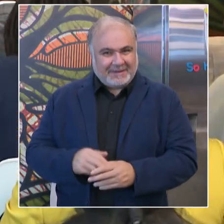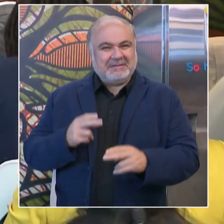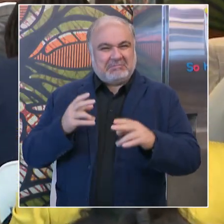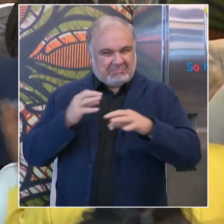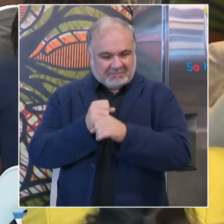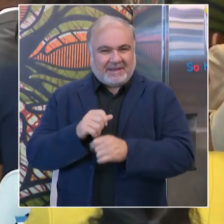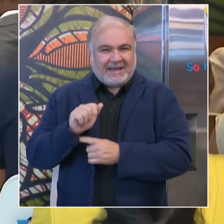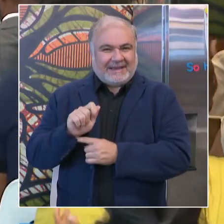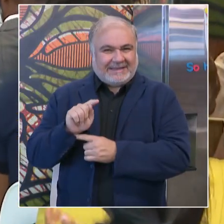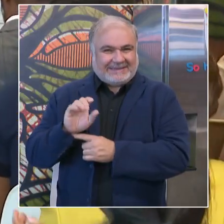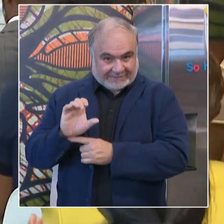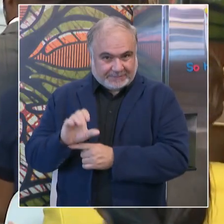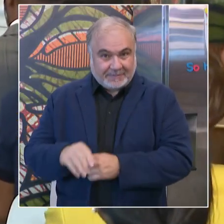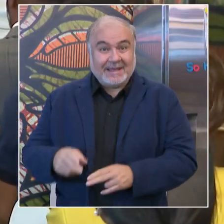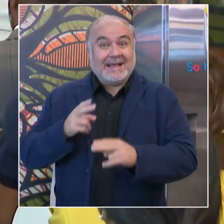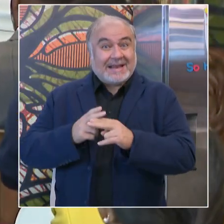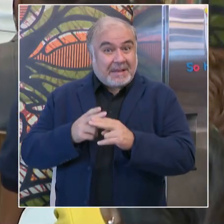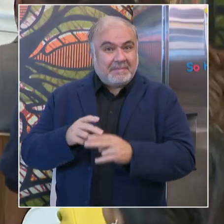ATC.